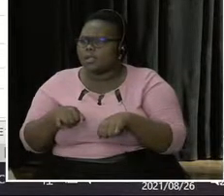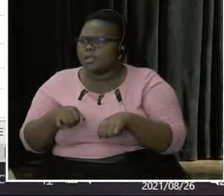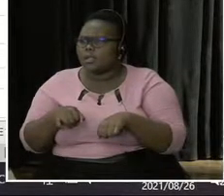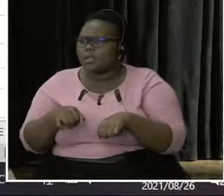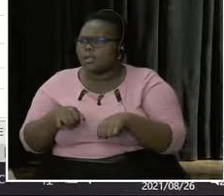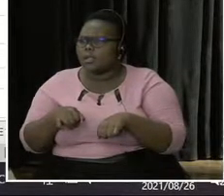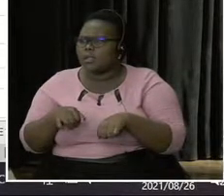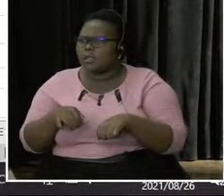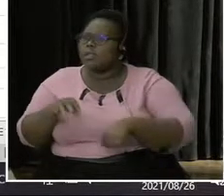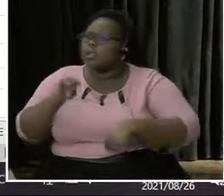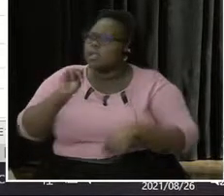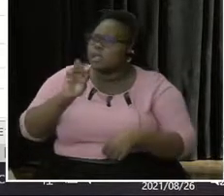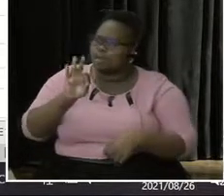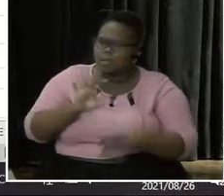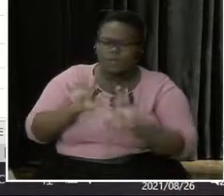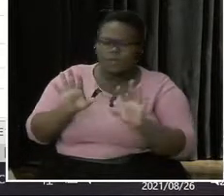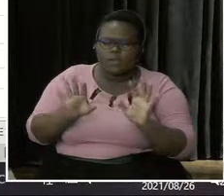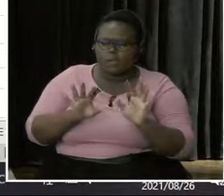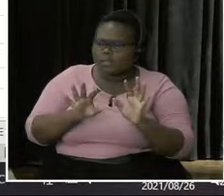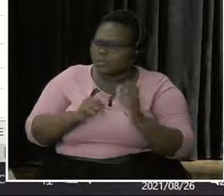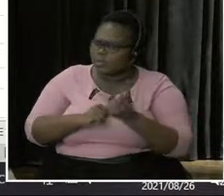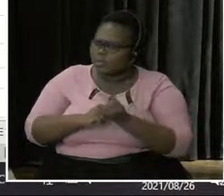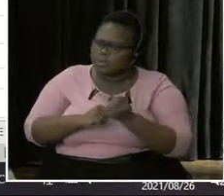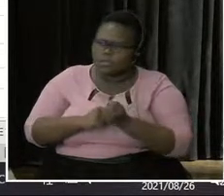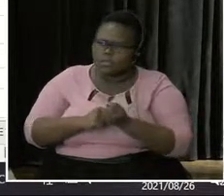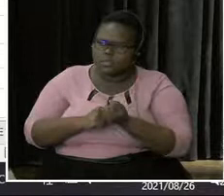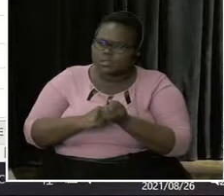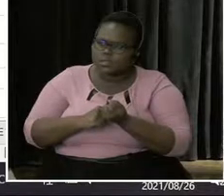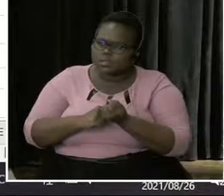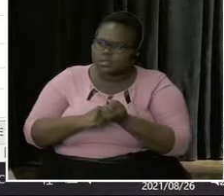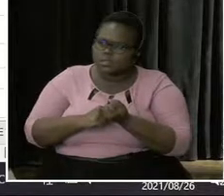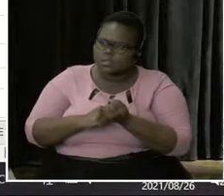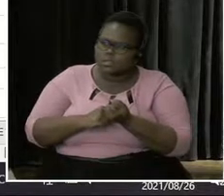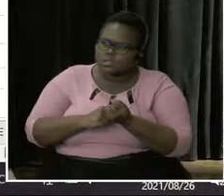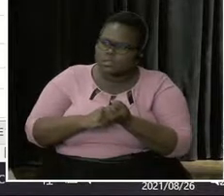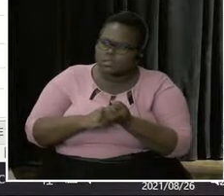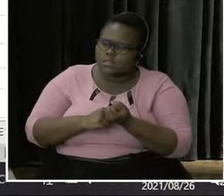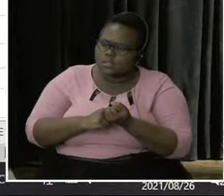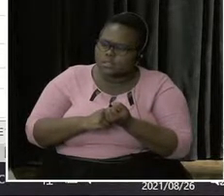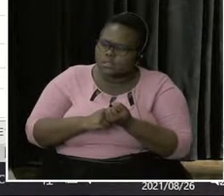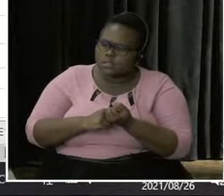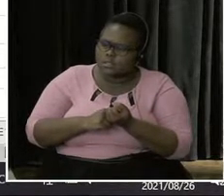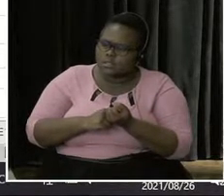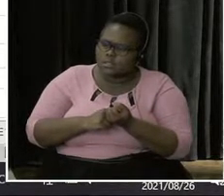The MF is not in support. MF not in support.